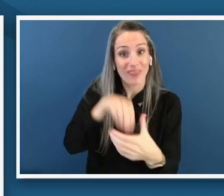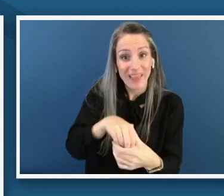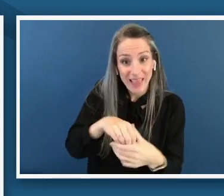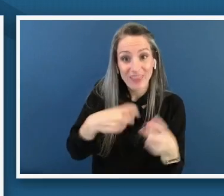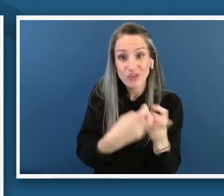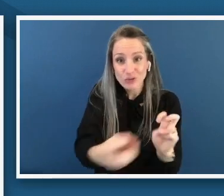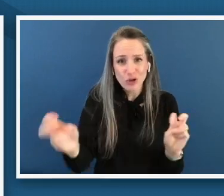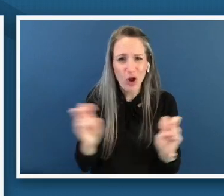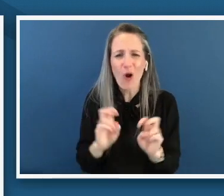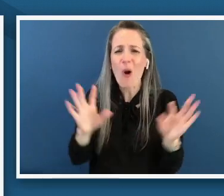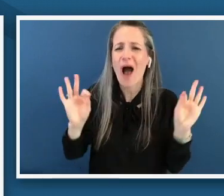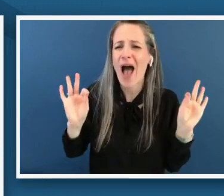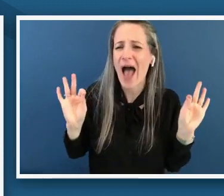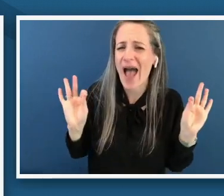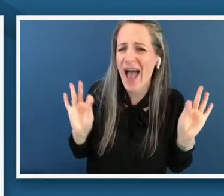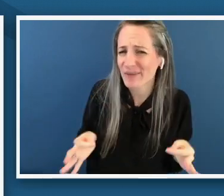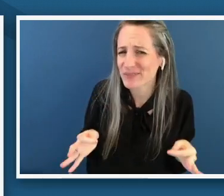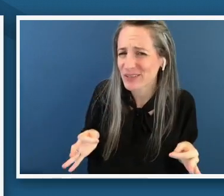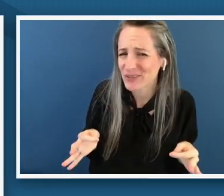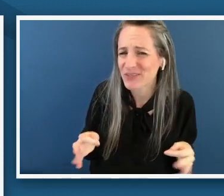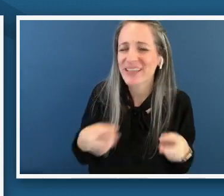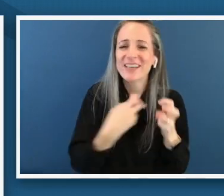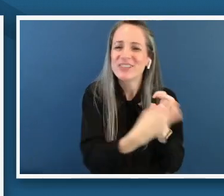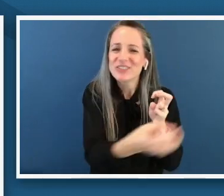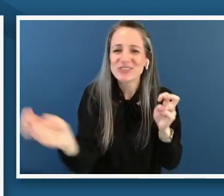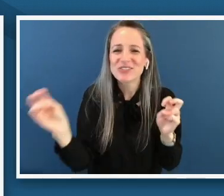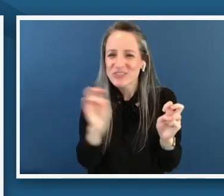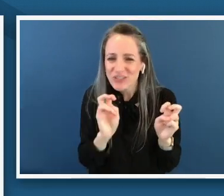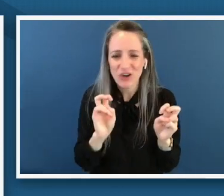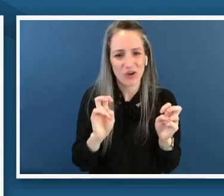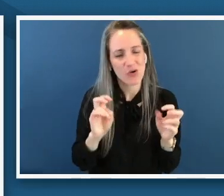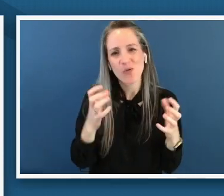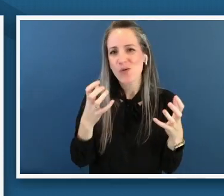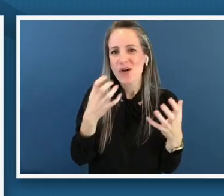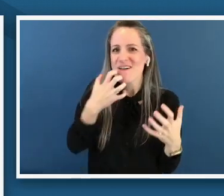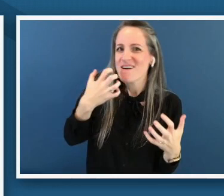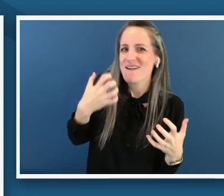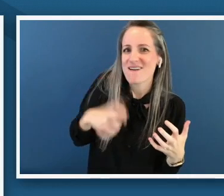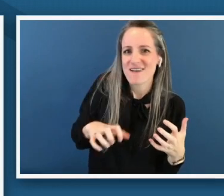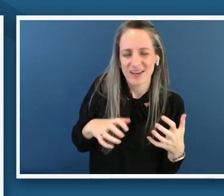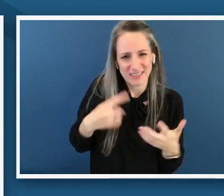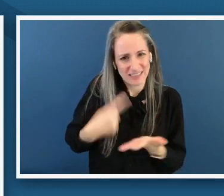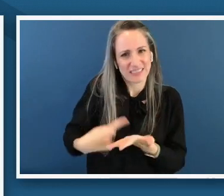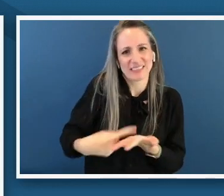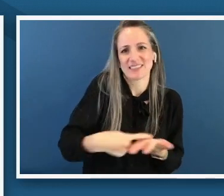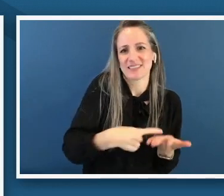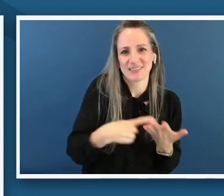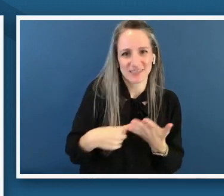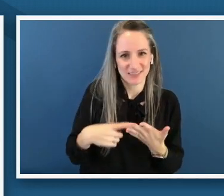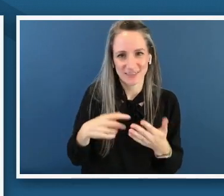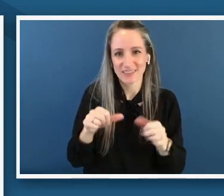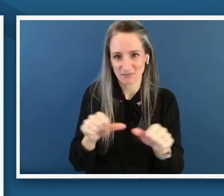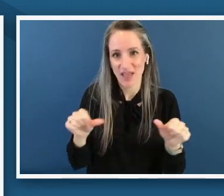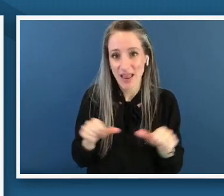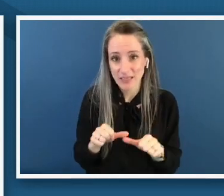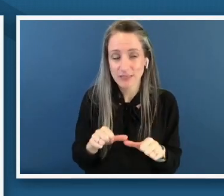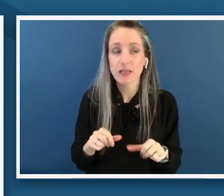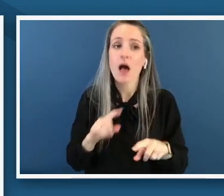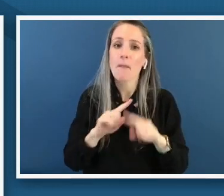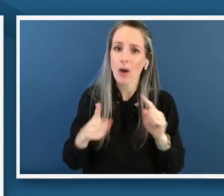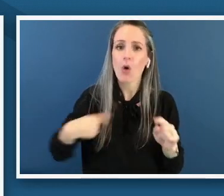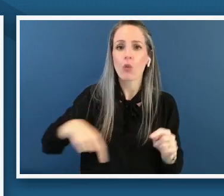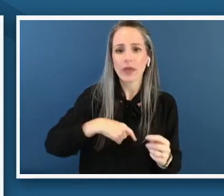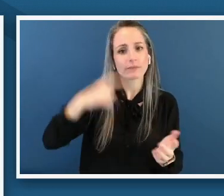Absolutely. The circle has been a heated space. However, we know that anger is a real emotion.